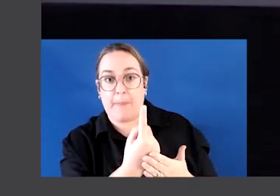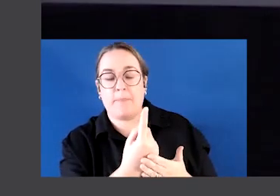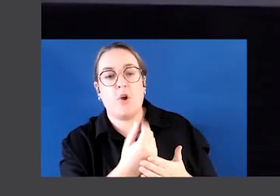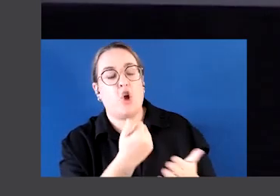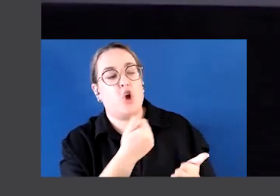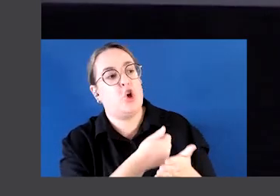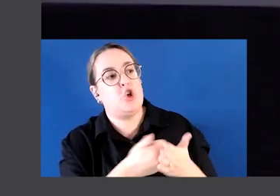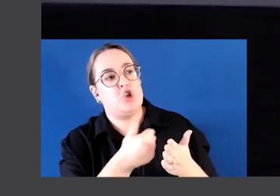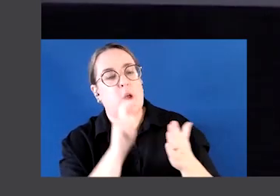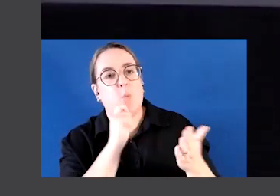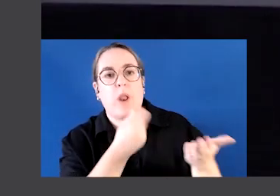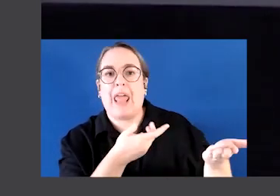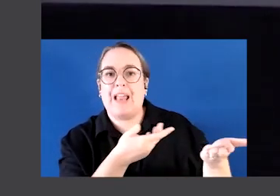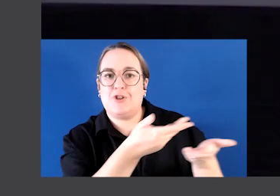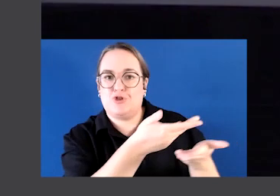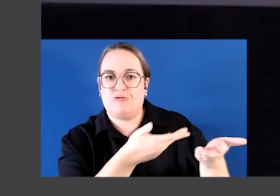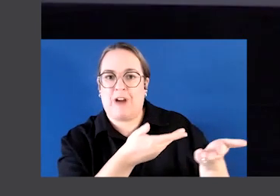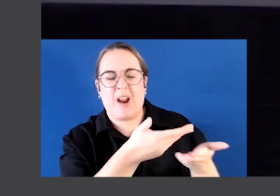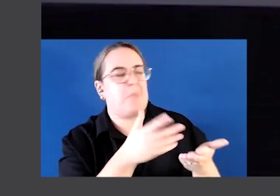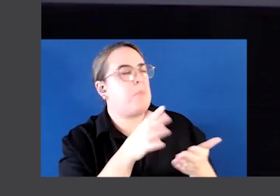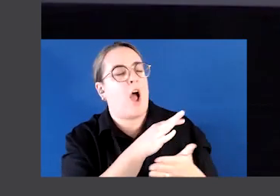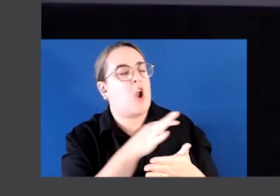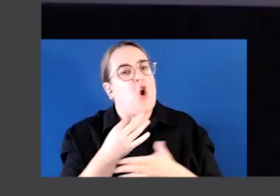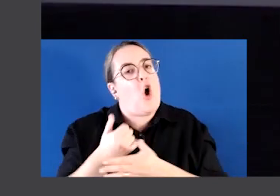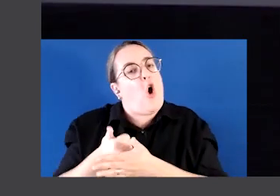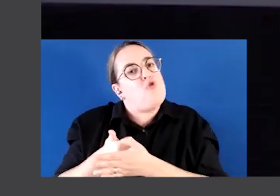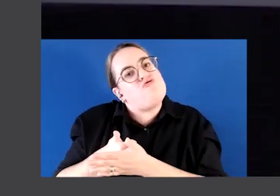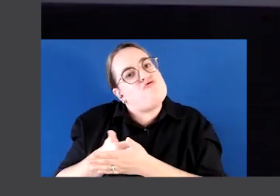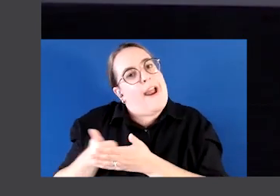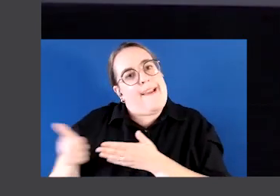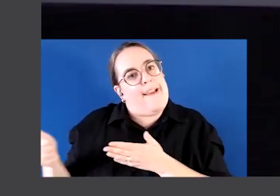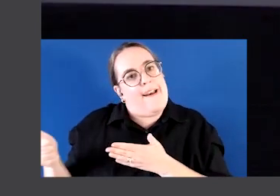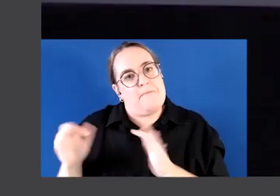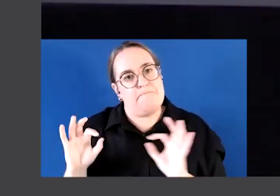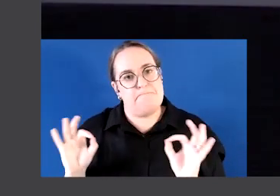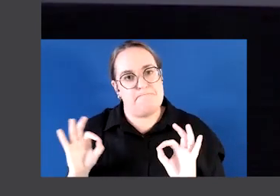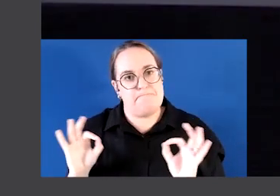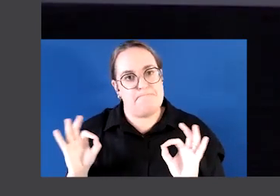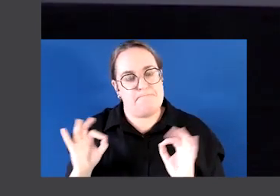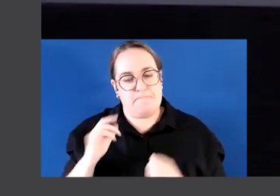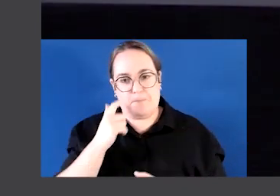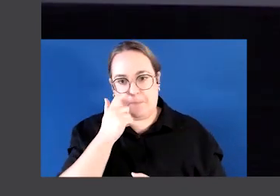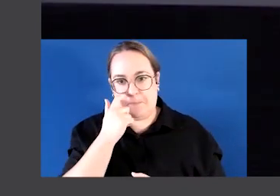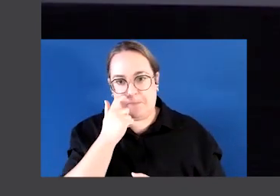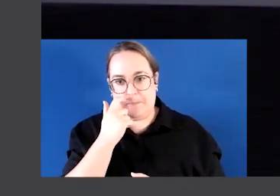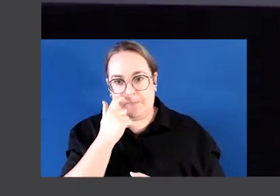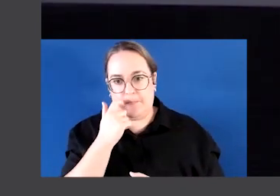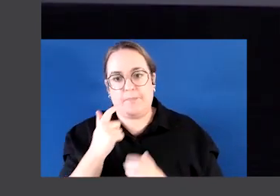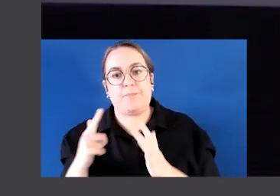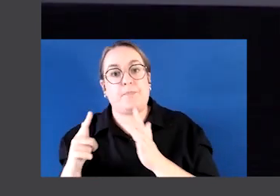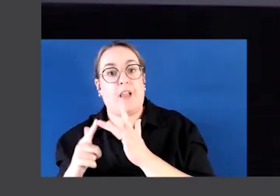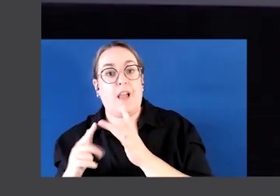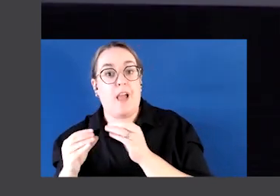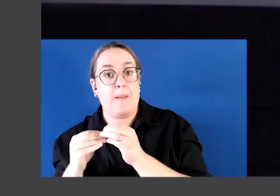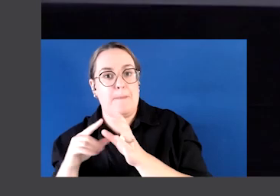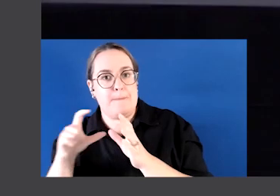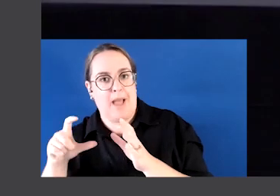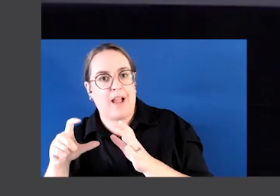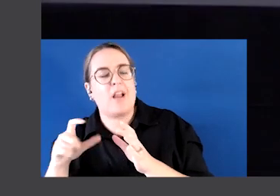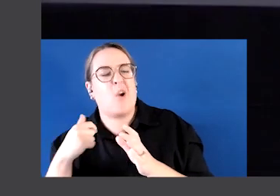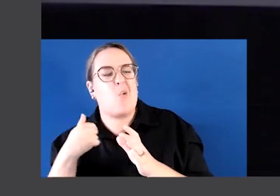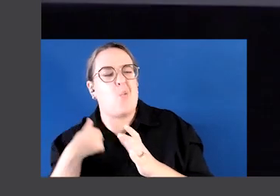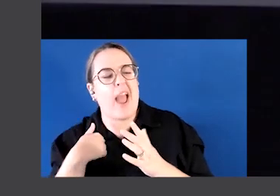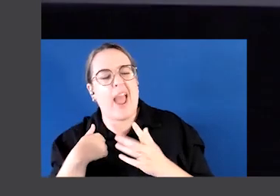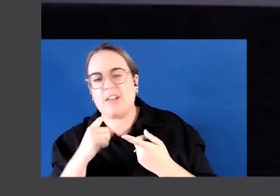come up, we would leap at the opportunity to interact, but nothing regular that comes to mind. But we're just